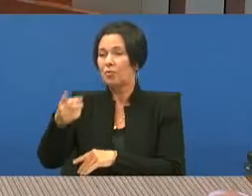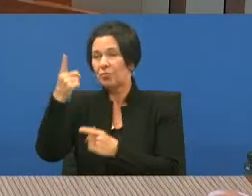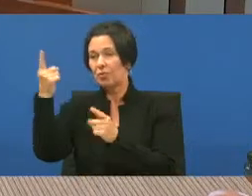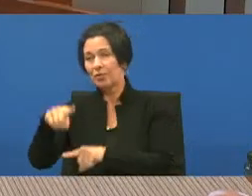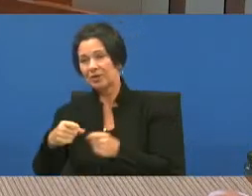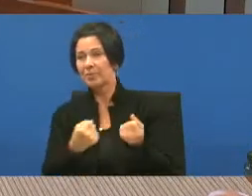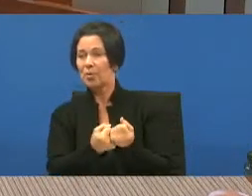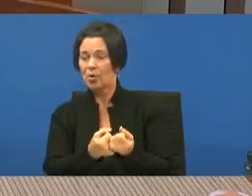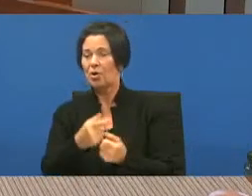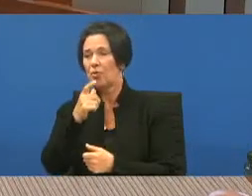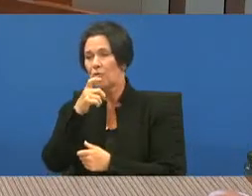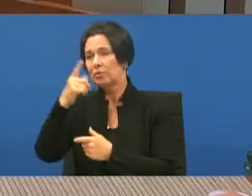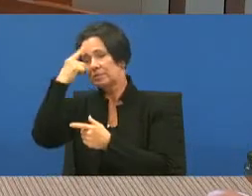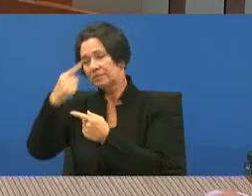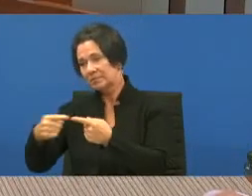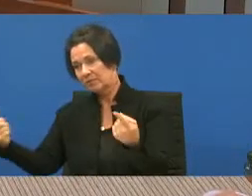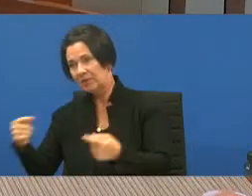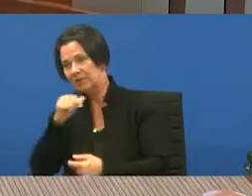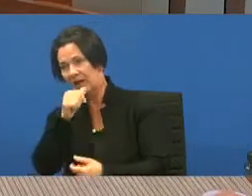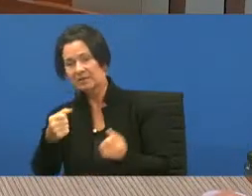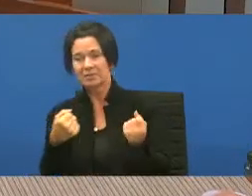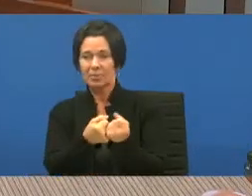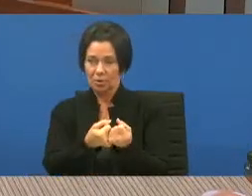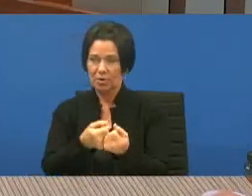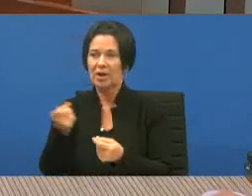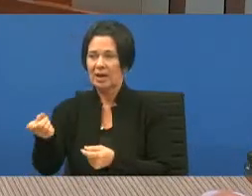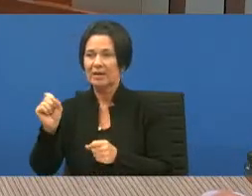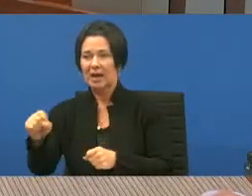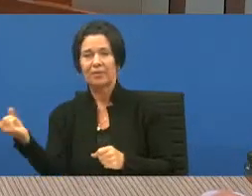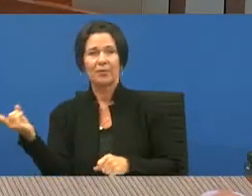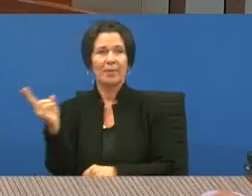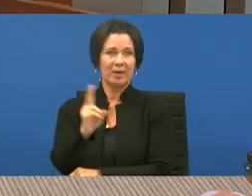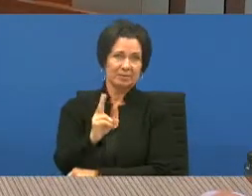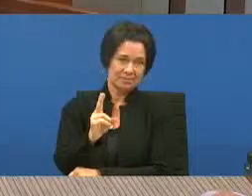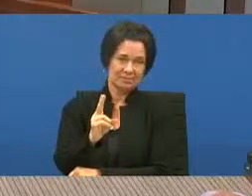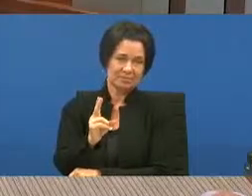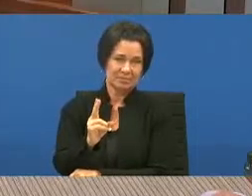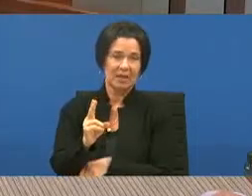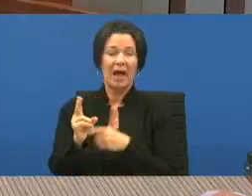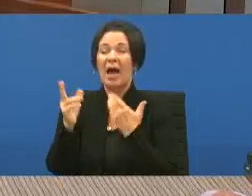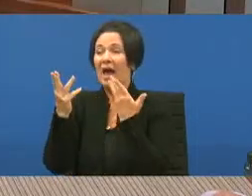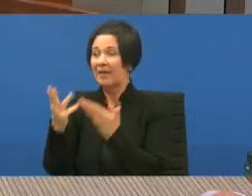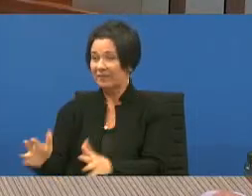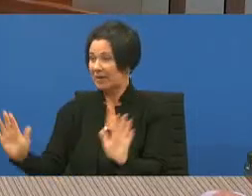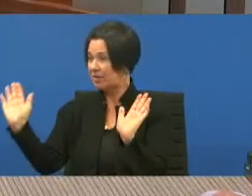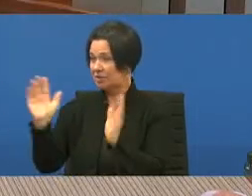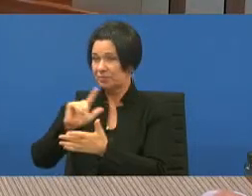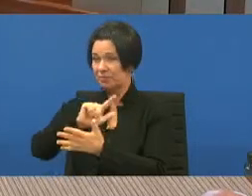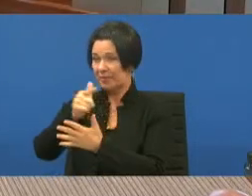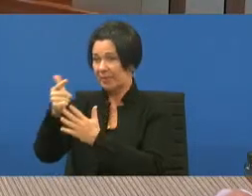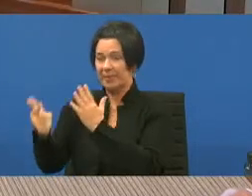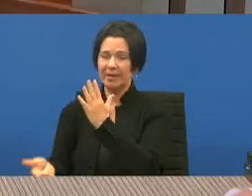the applicant will have a 3-minute rebuttal as well. So item 5, case